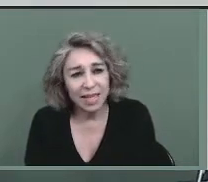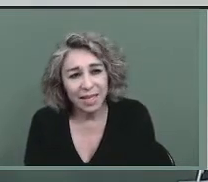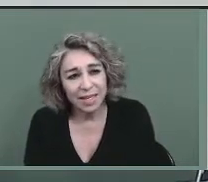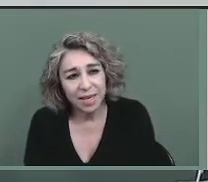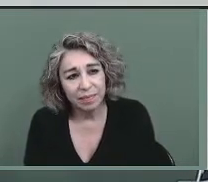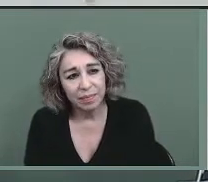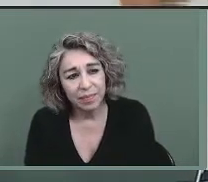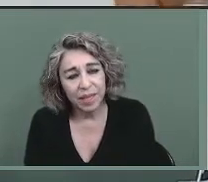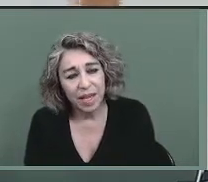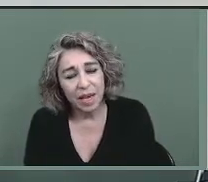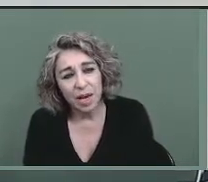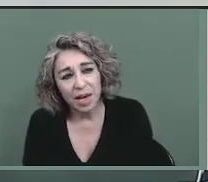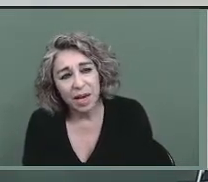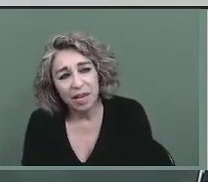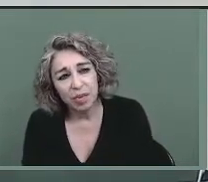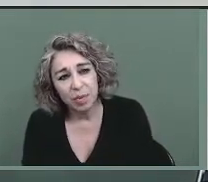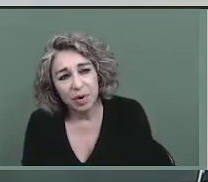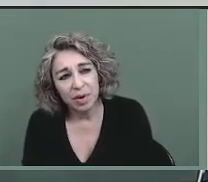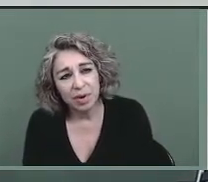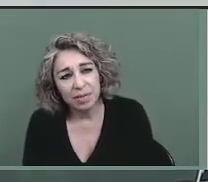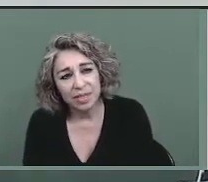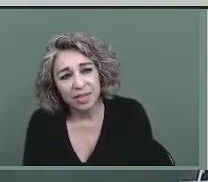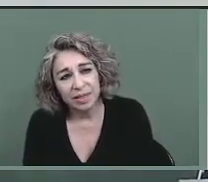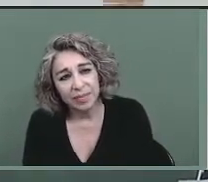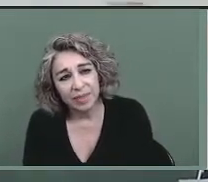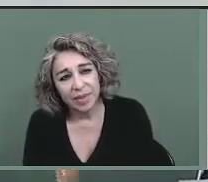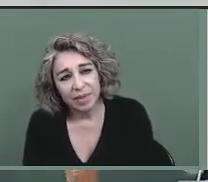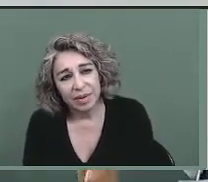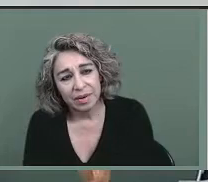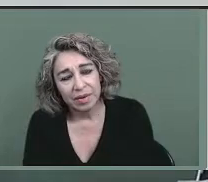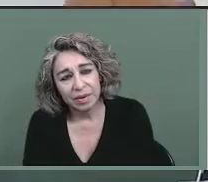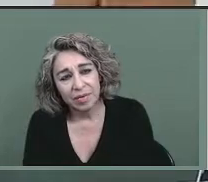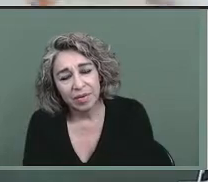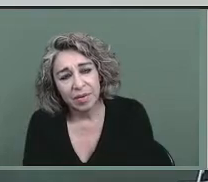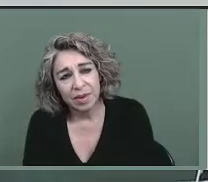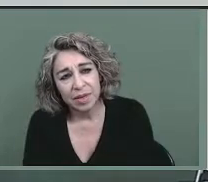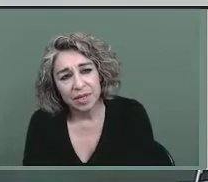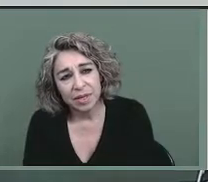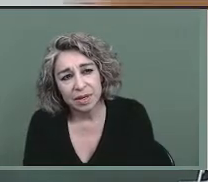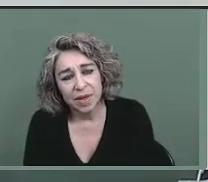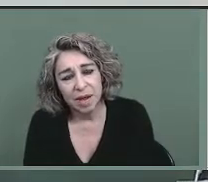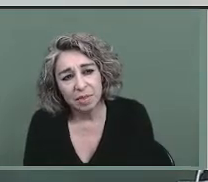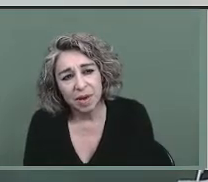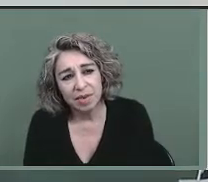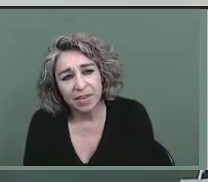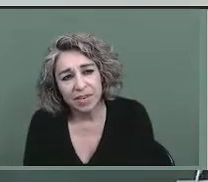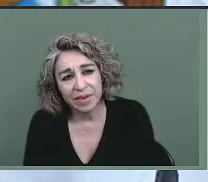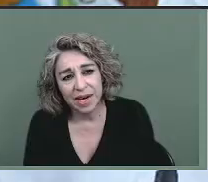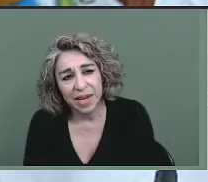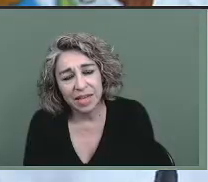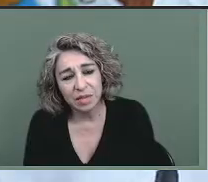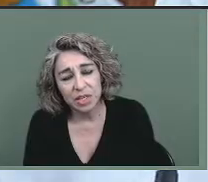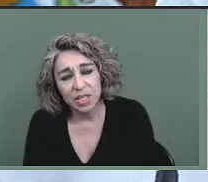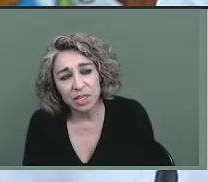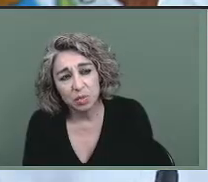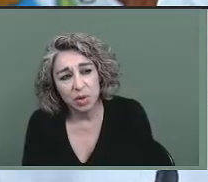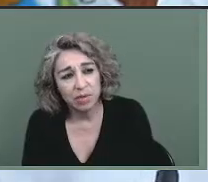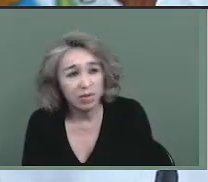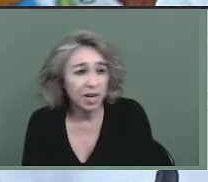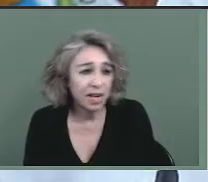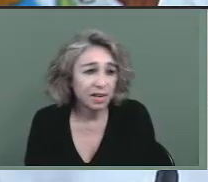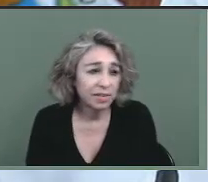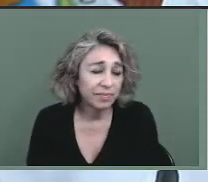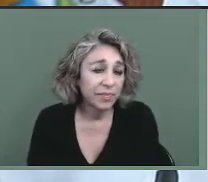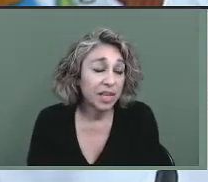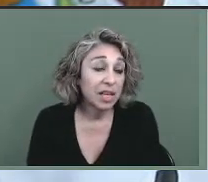existing at that time. And we had other programs from the time of Echeverria's, which has more than